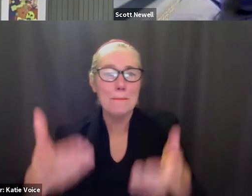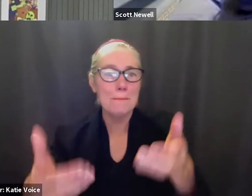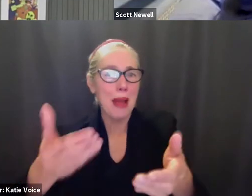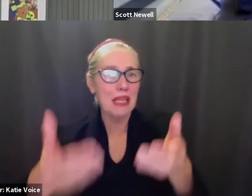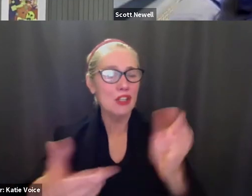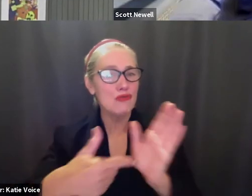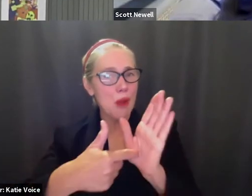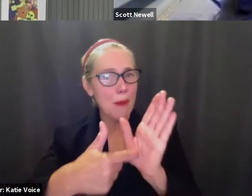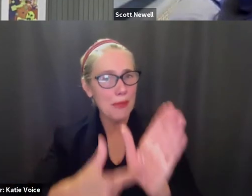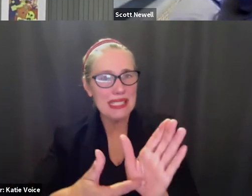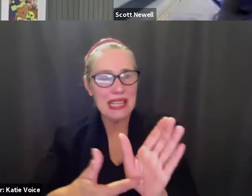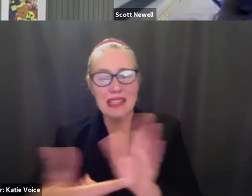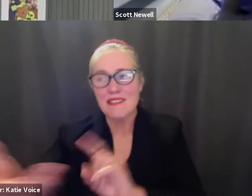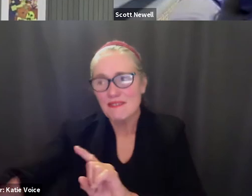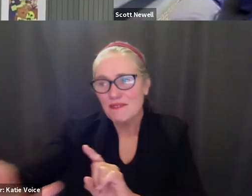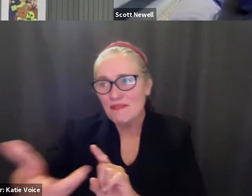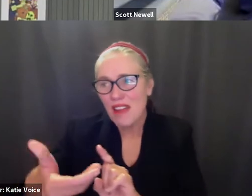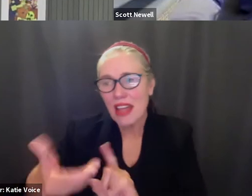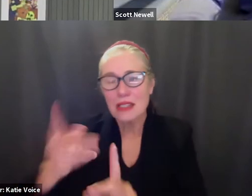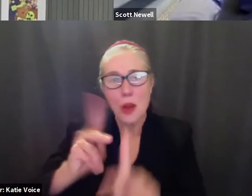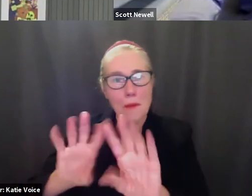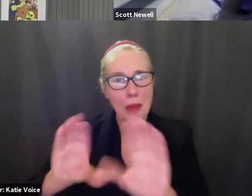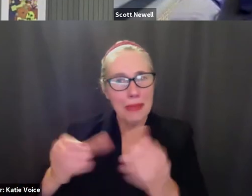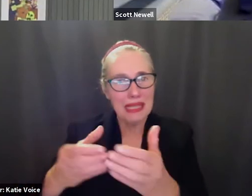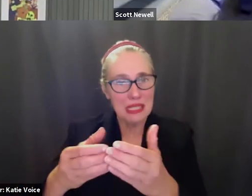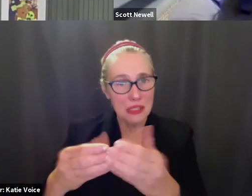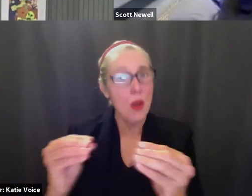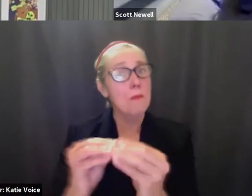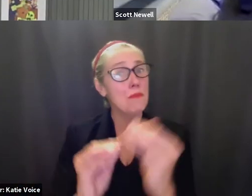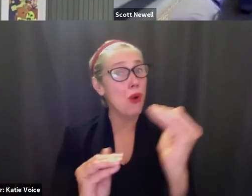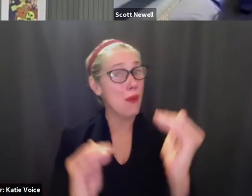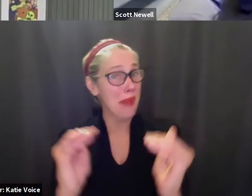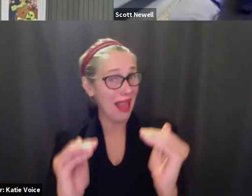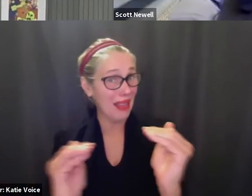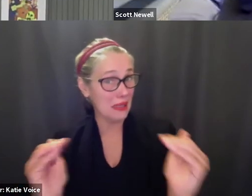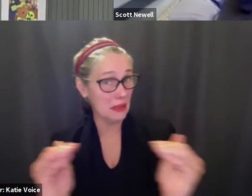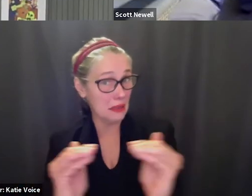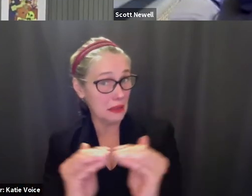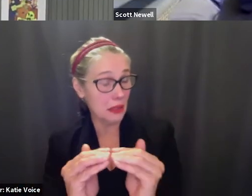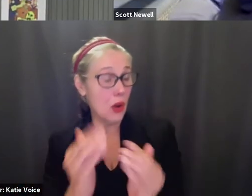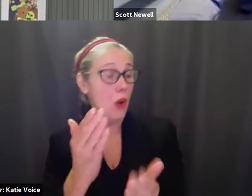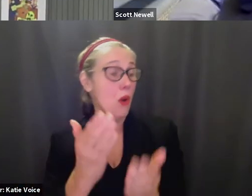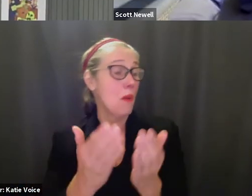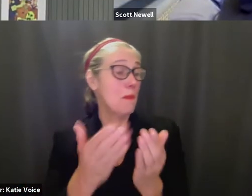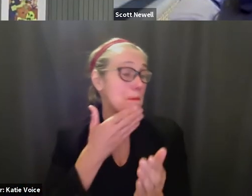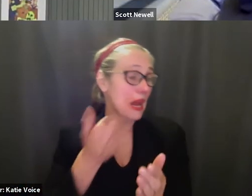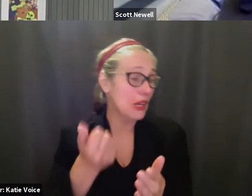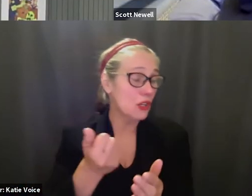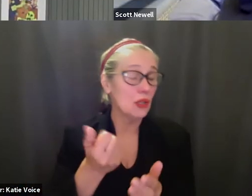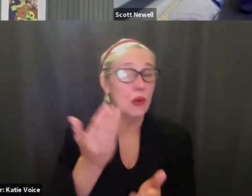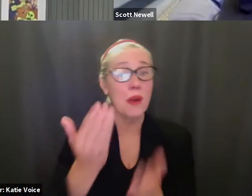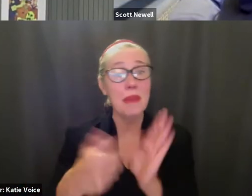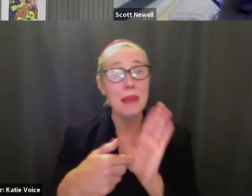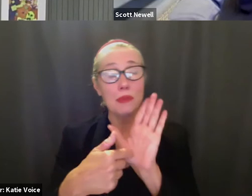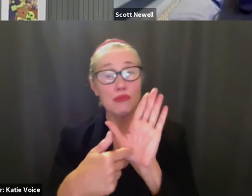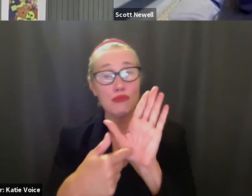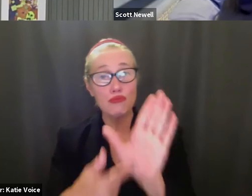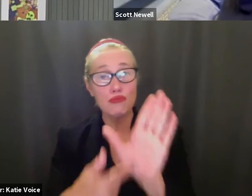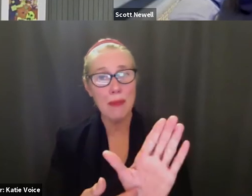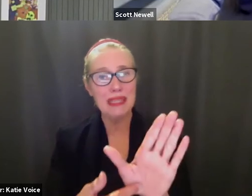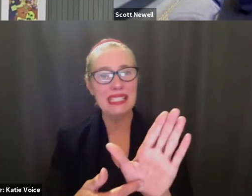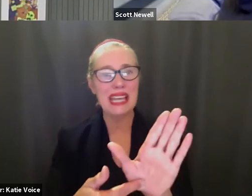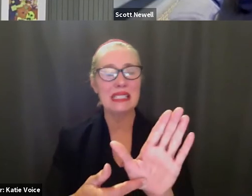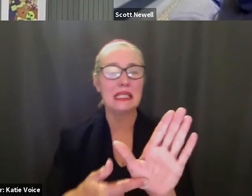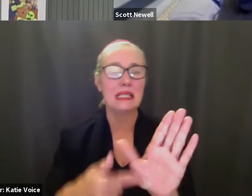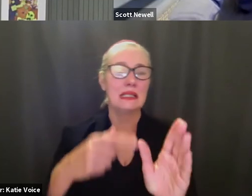bring in a population that would allow them to be balanced better or represent a a certain demographic